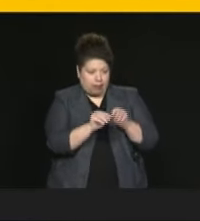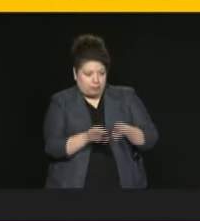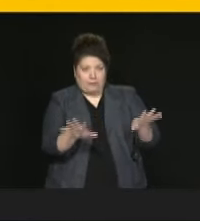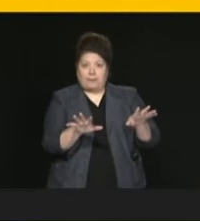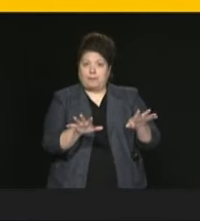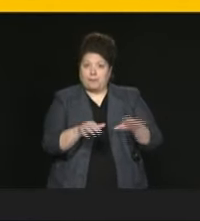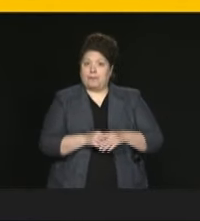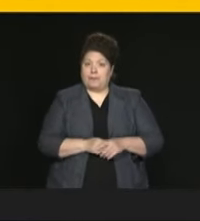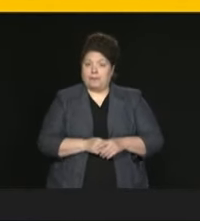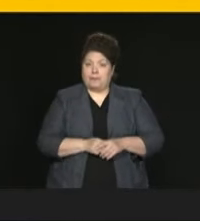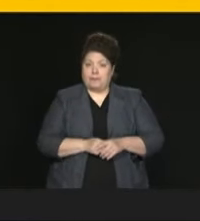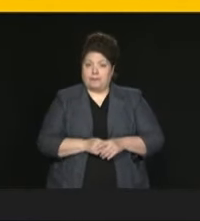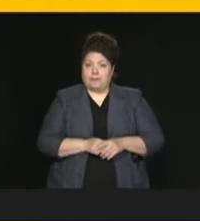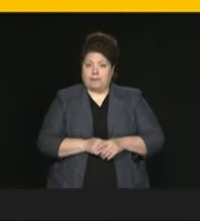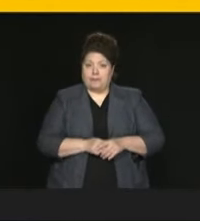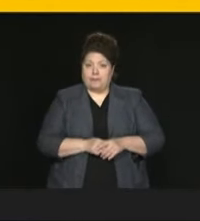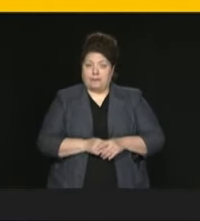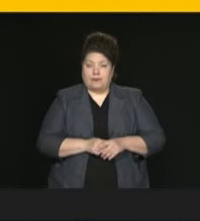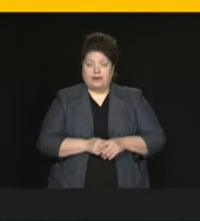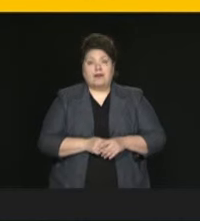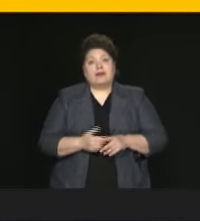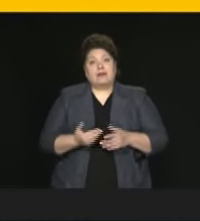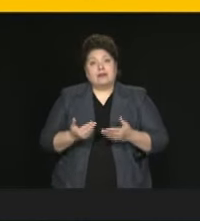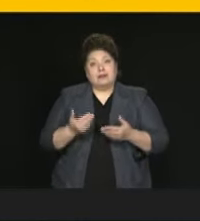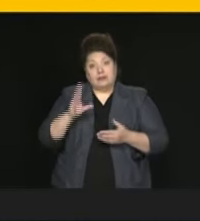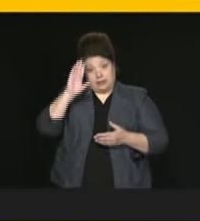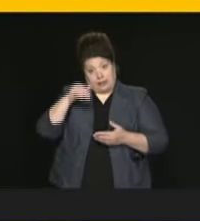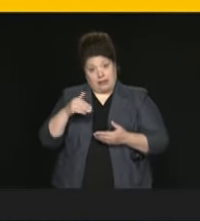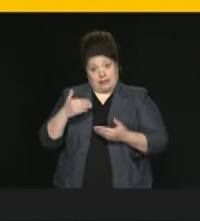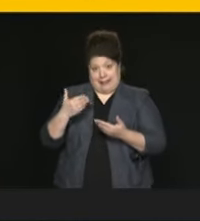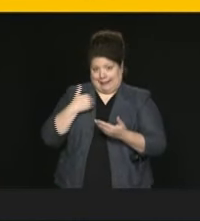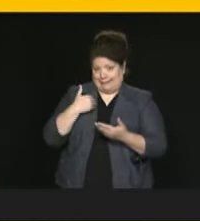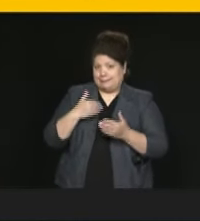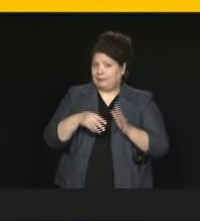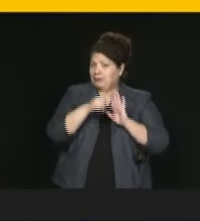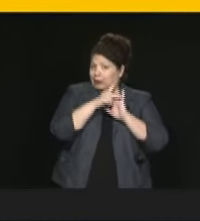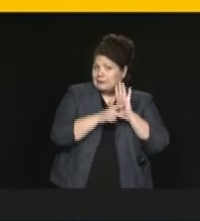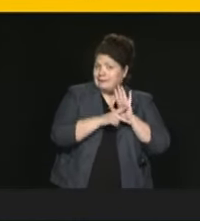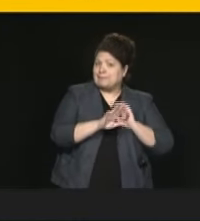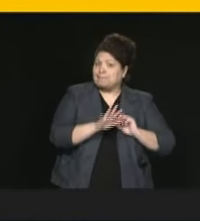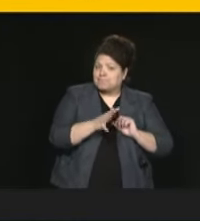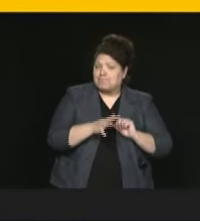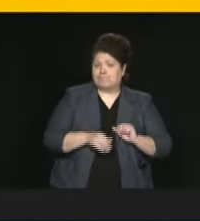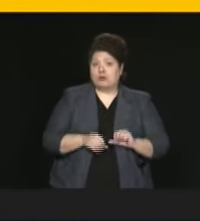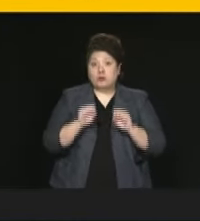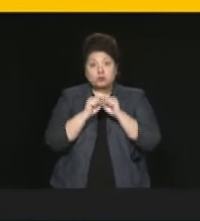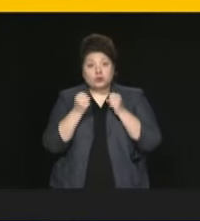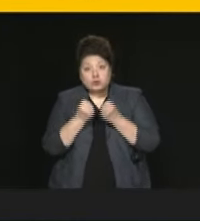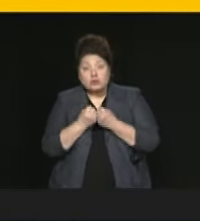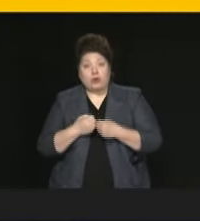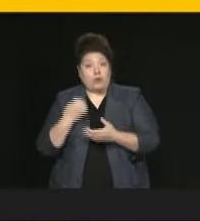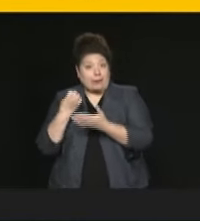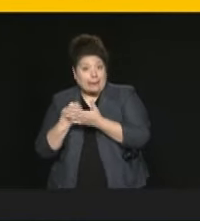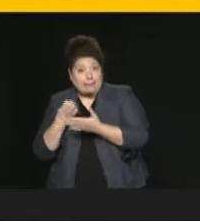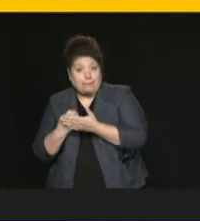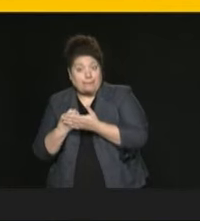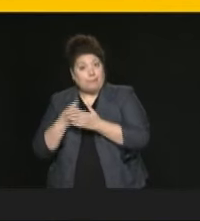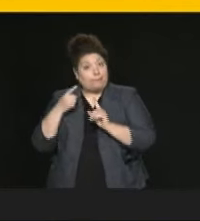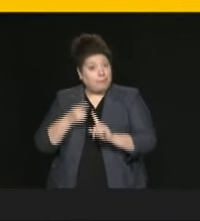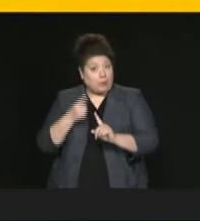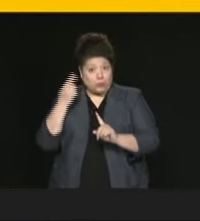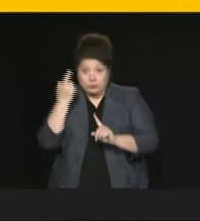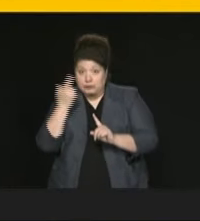We know that where there are weaknesses, whether structural, social, or economic in nature, this virus will take